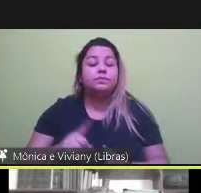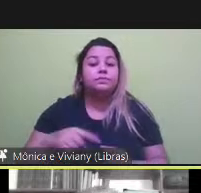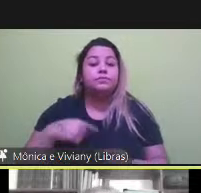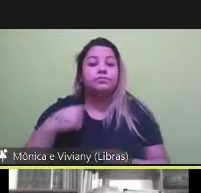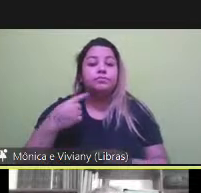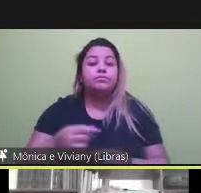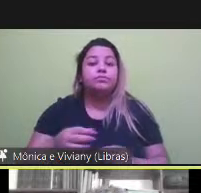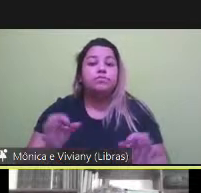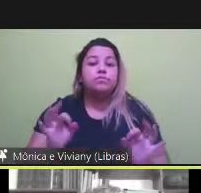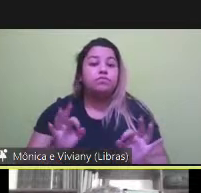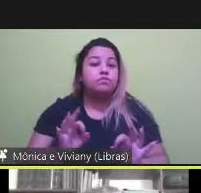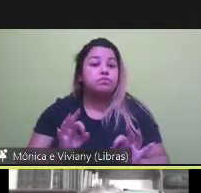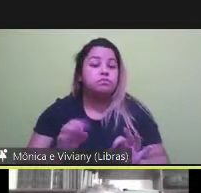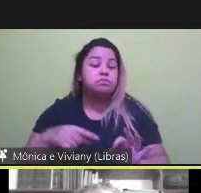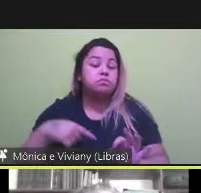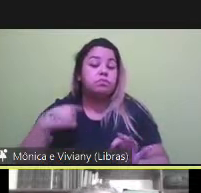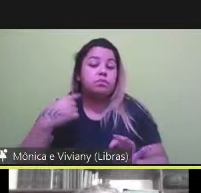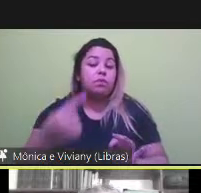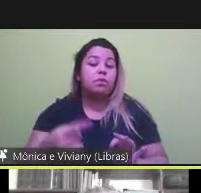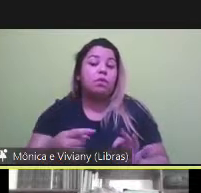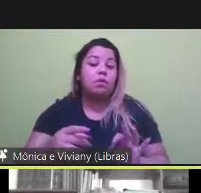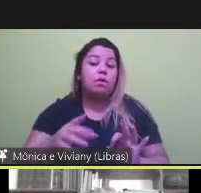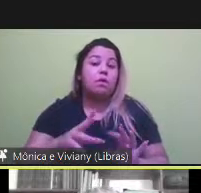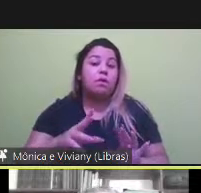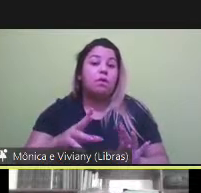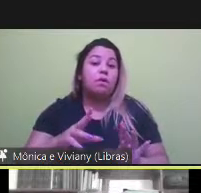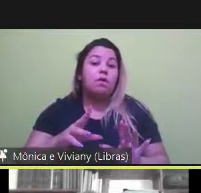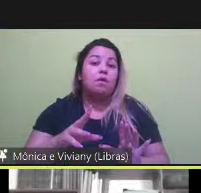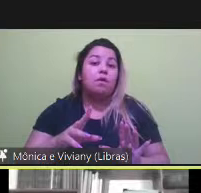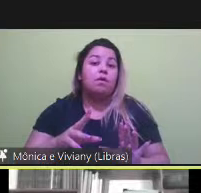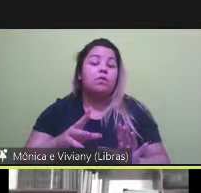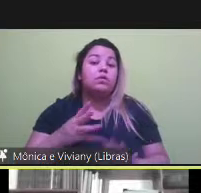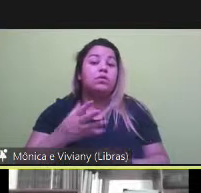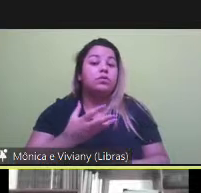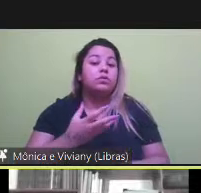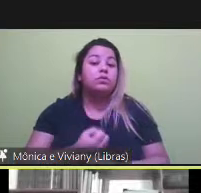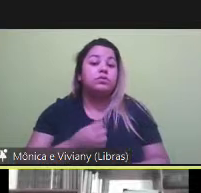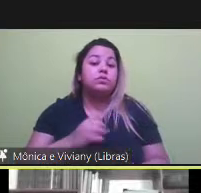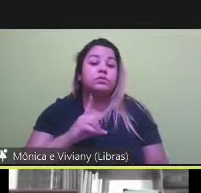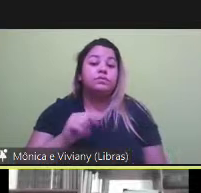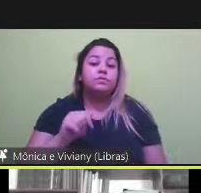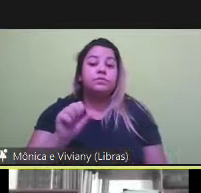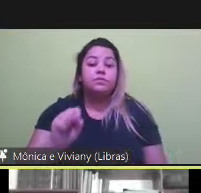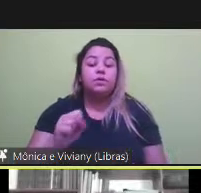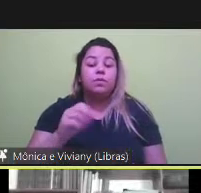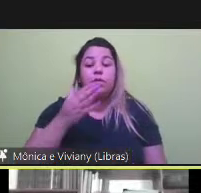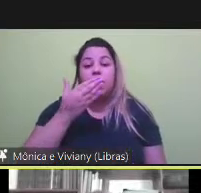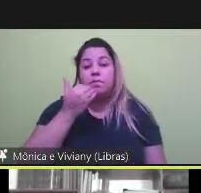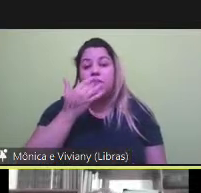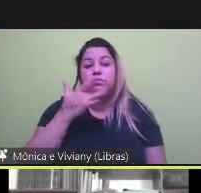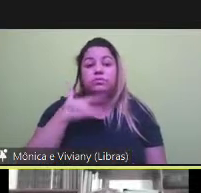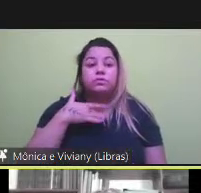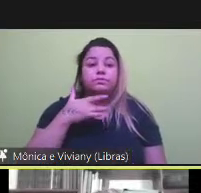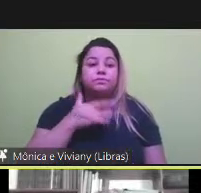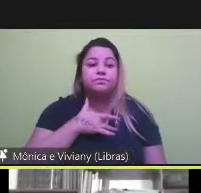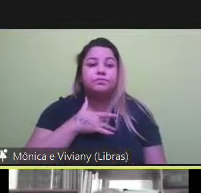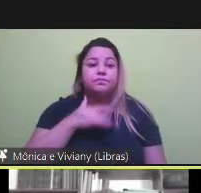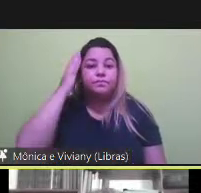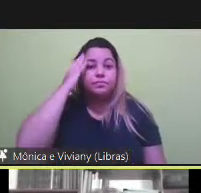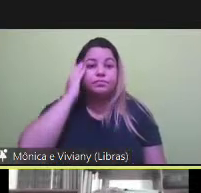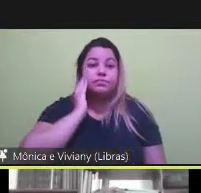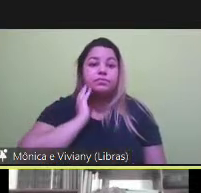physical education, and there was a program that lasted over 10 years, was more centered in